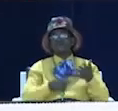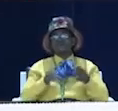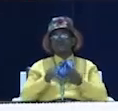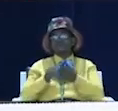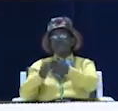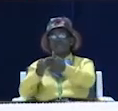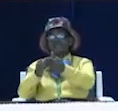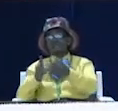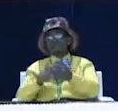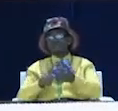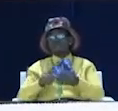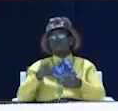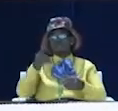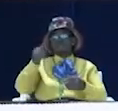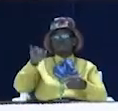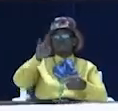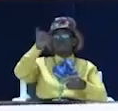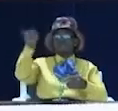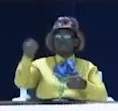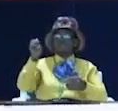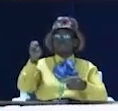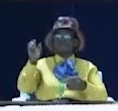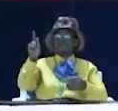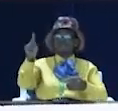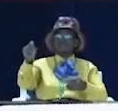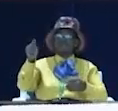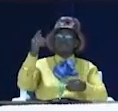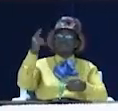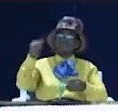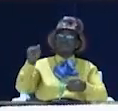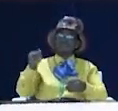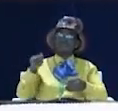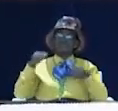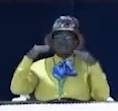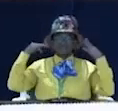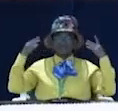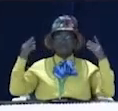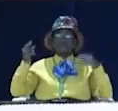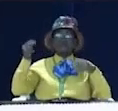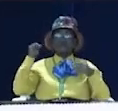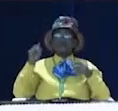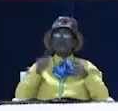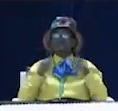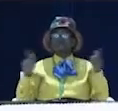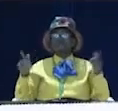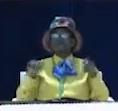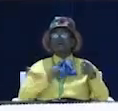The noise was great, and I was becoming a bit disturbed. Father,